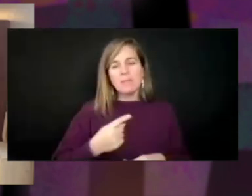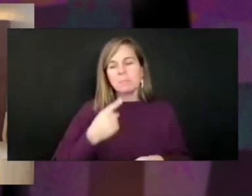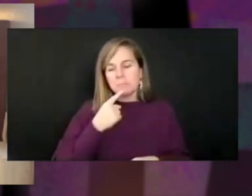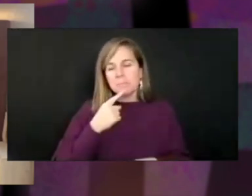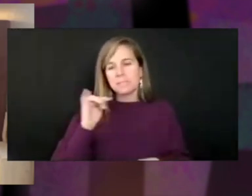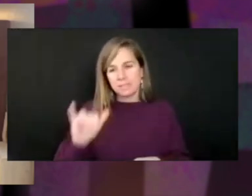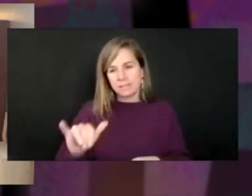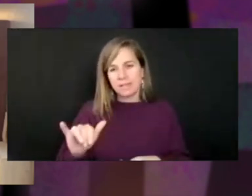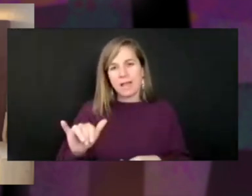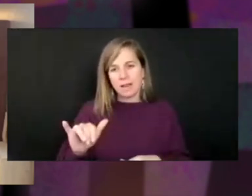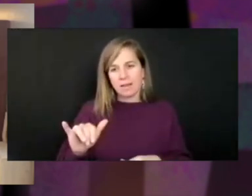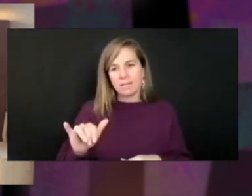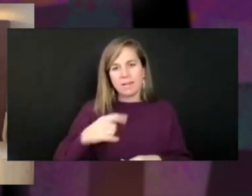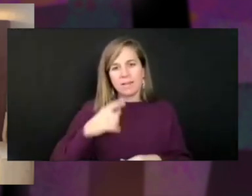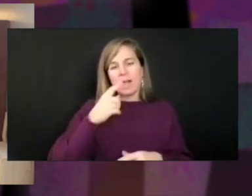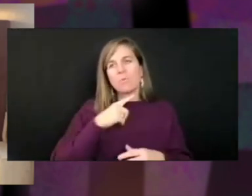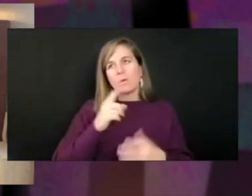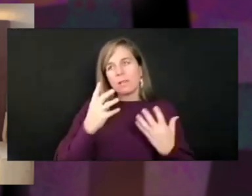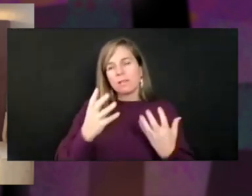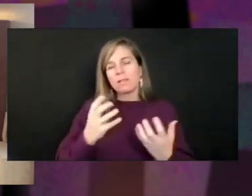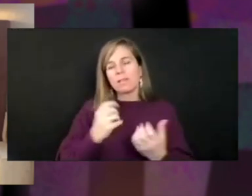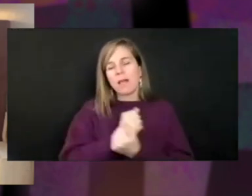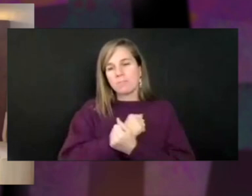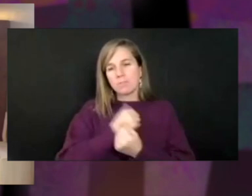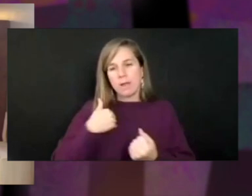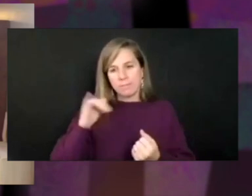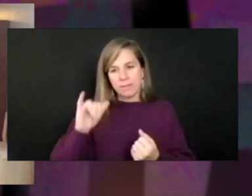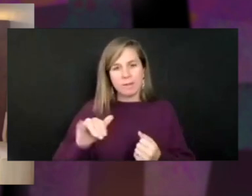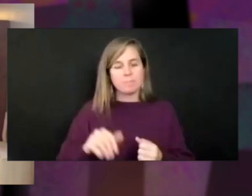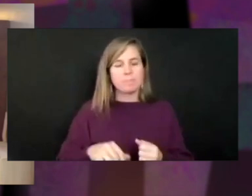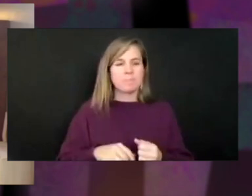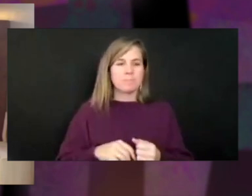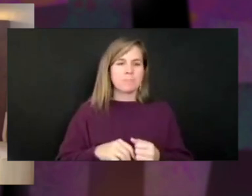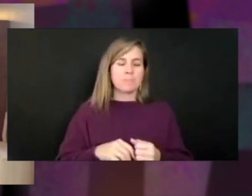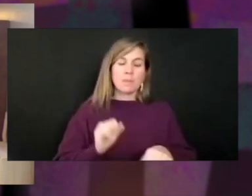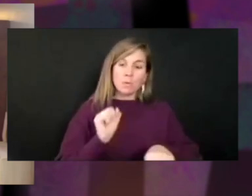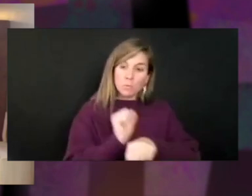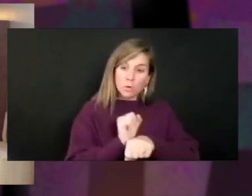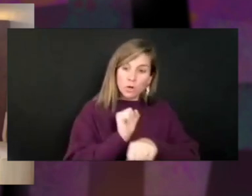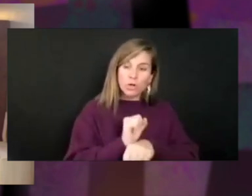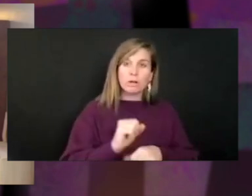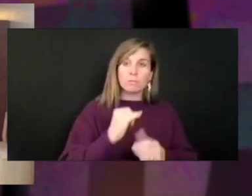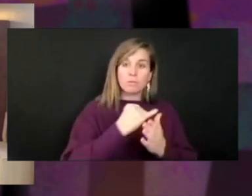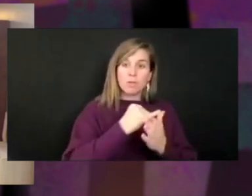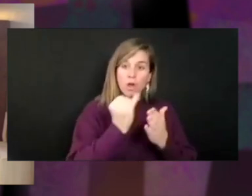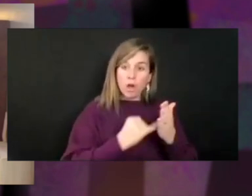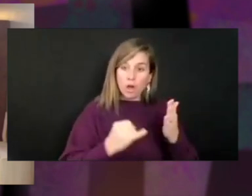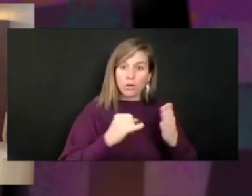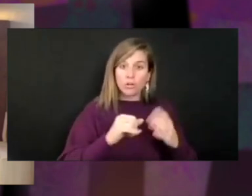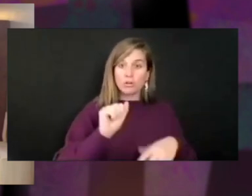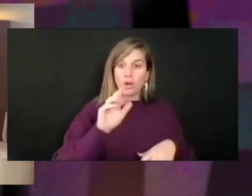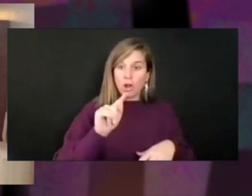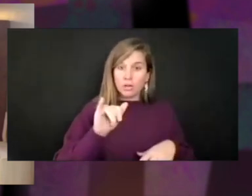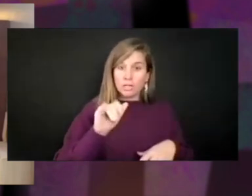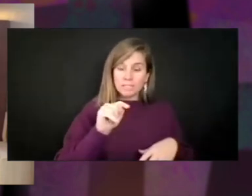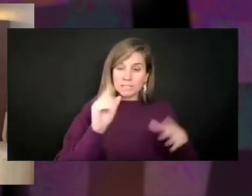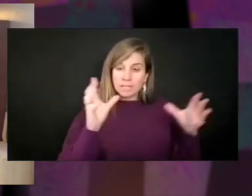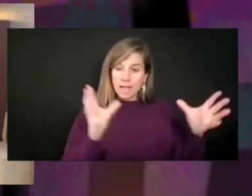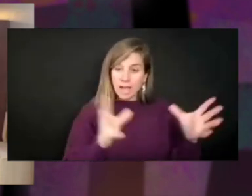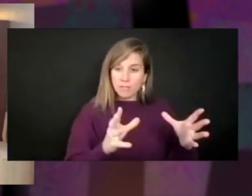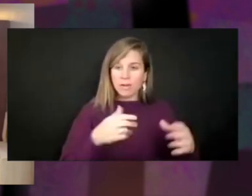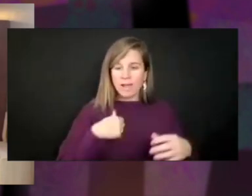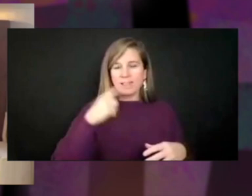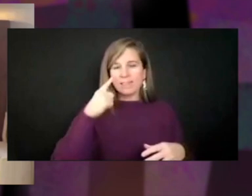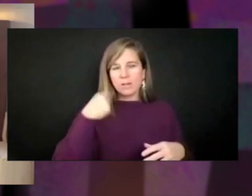what I'd really like to have. But as far as work and artist gatherings, I think we could really